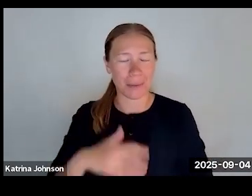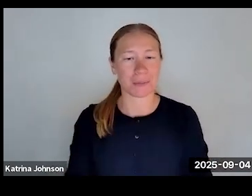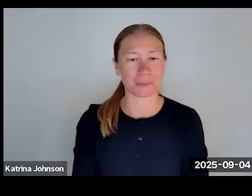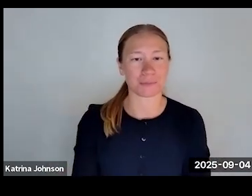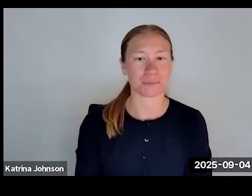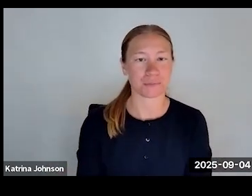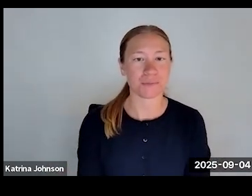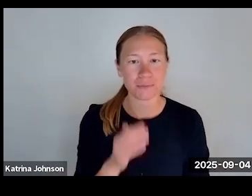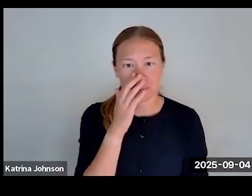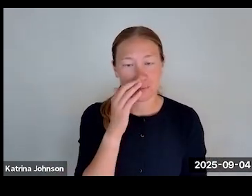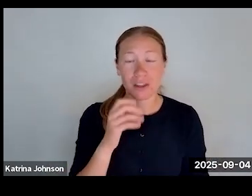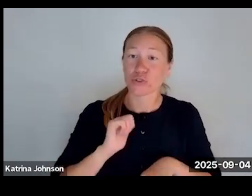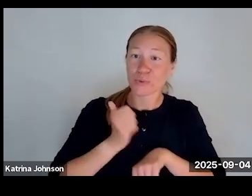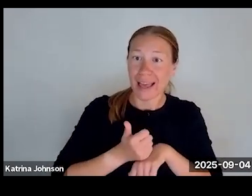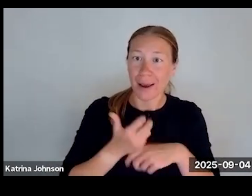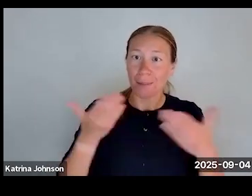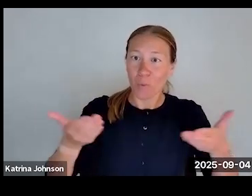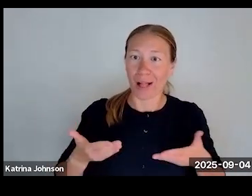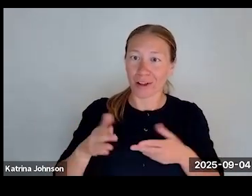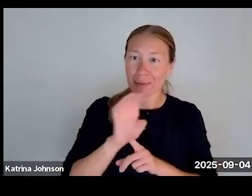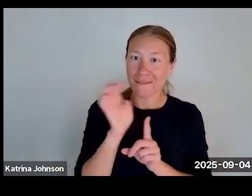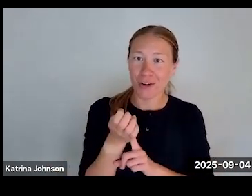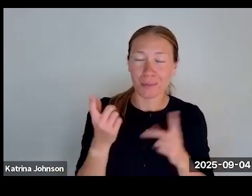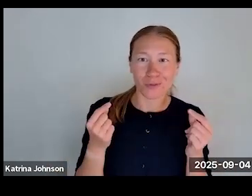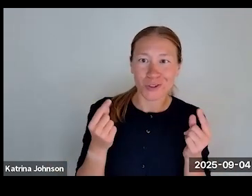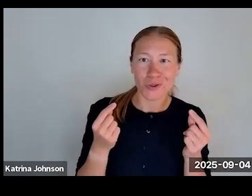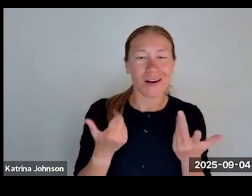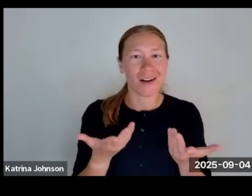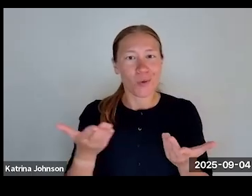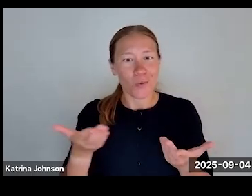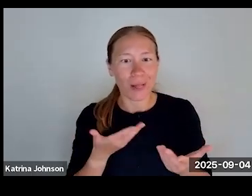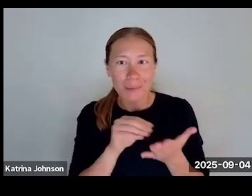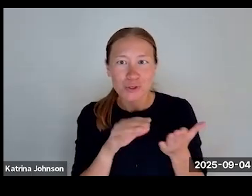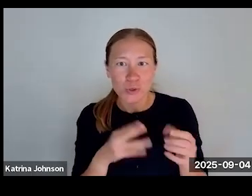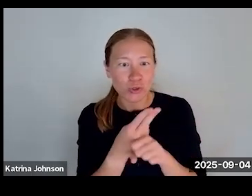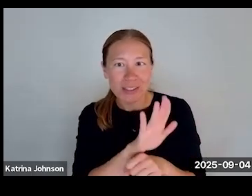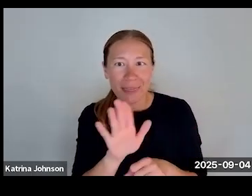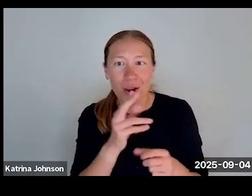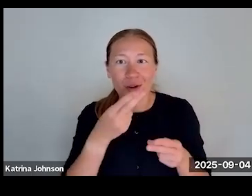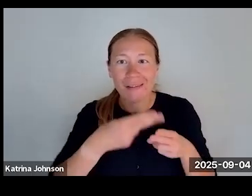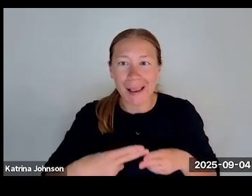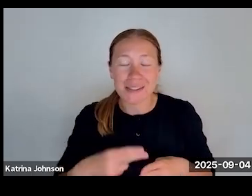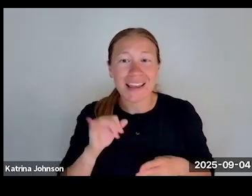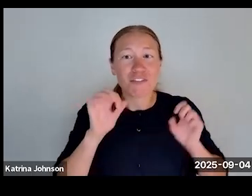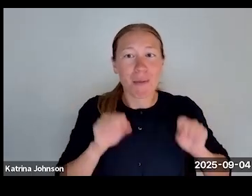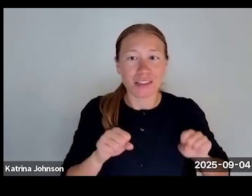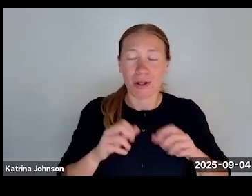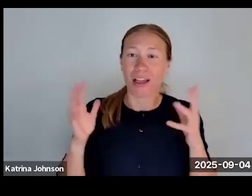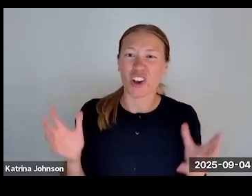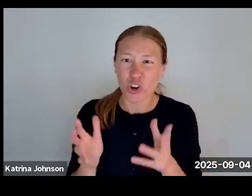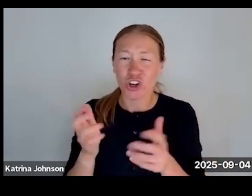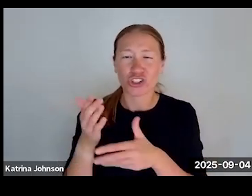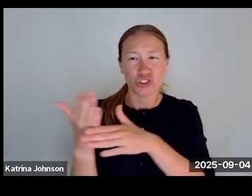To foster a welcoming environment, greet students by name when possible and encourage sharing multiple